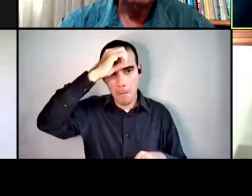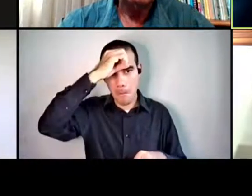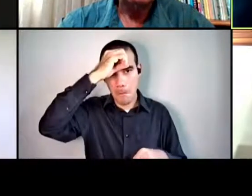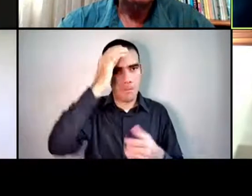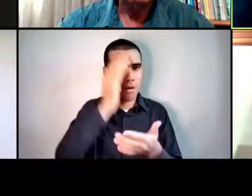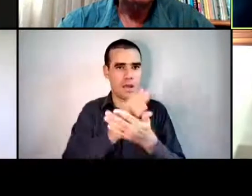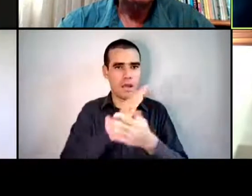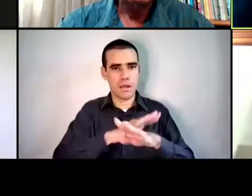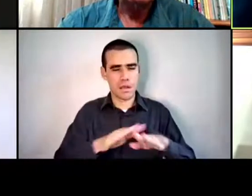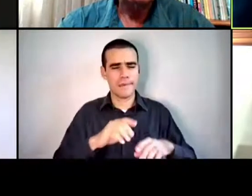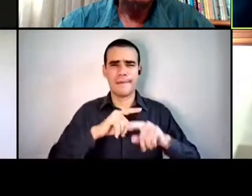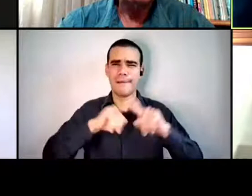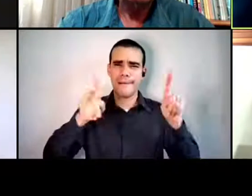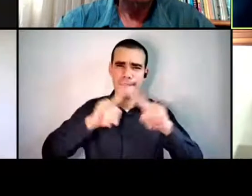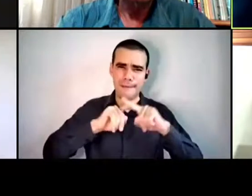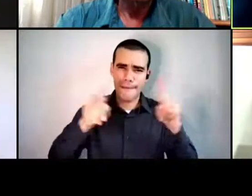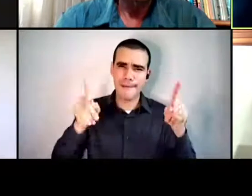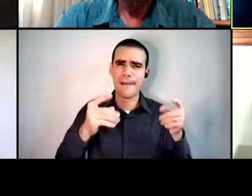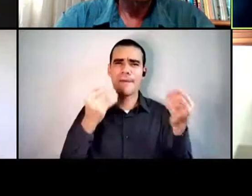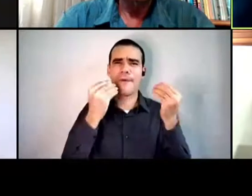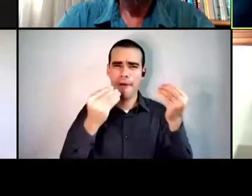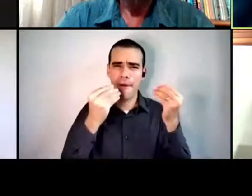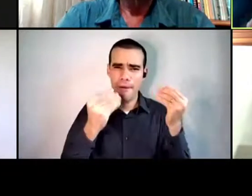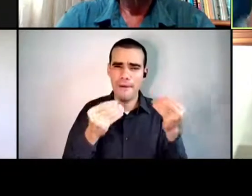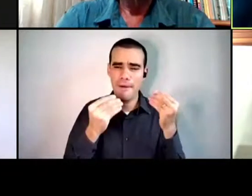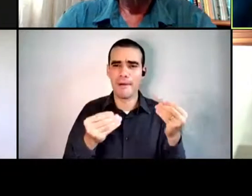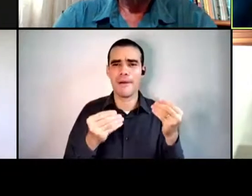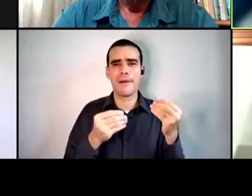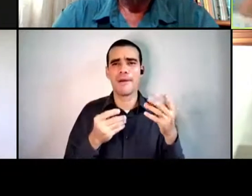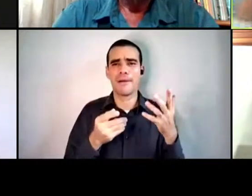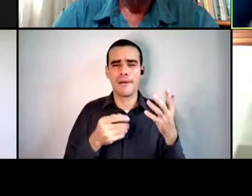said no more layman teachers.